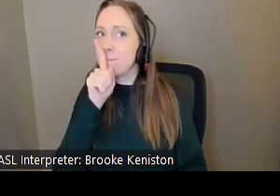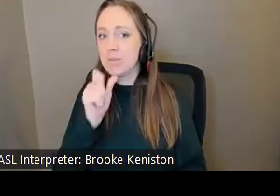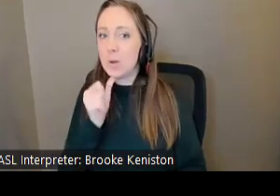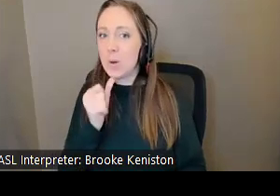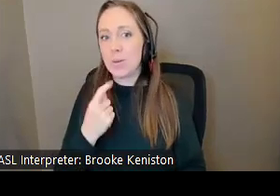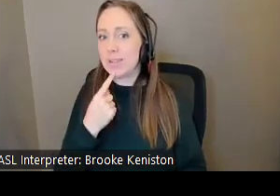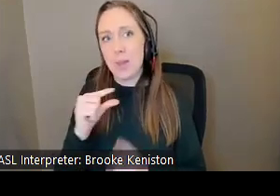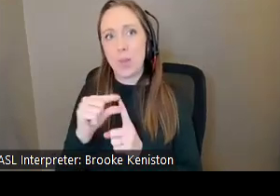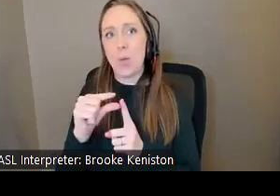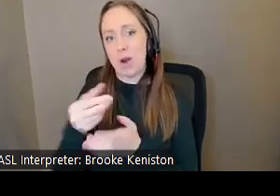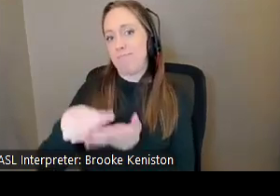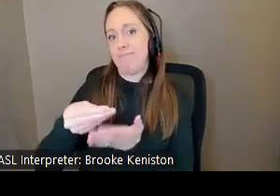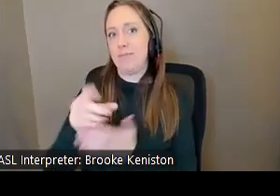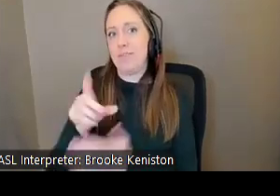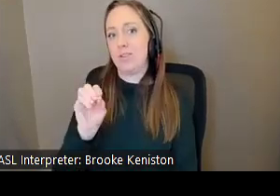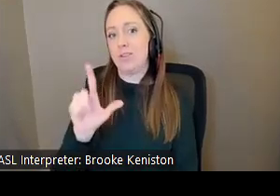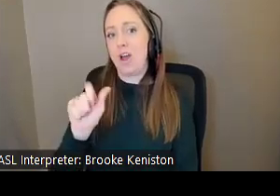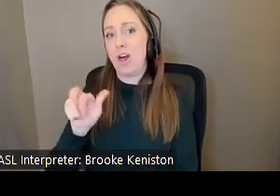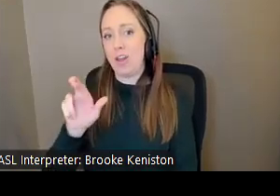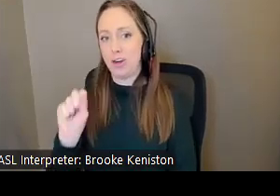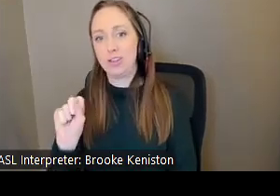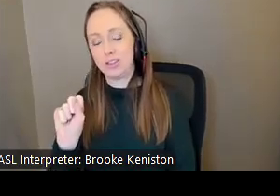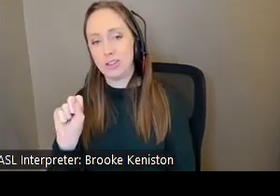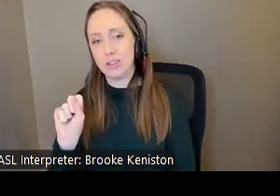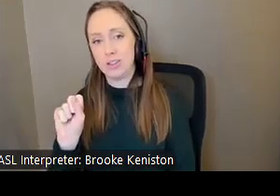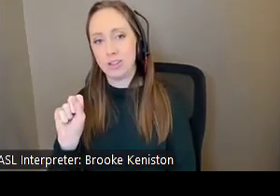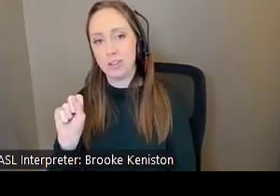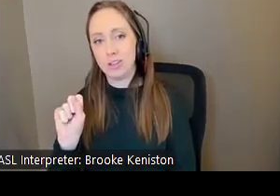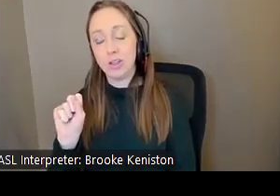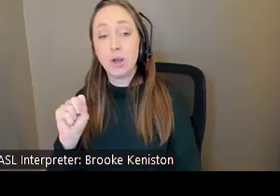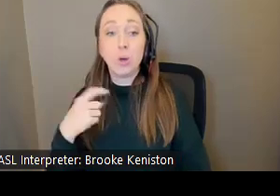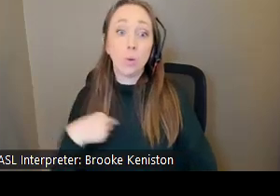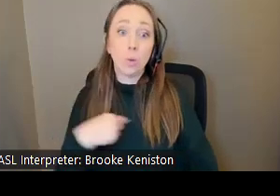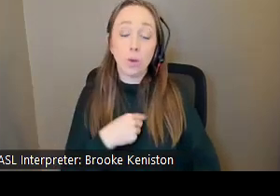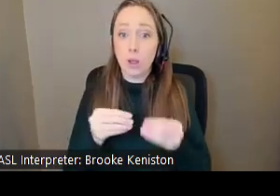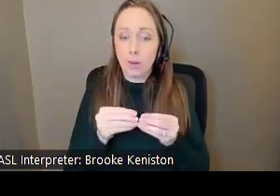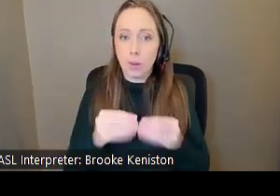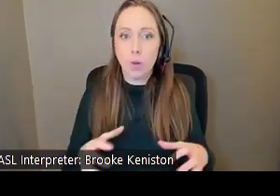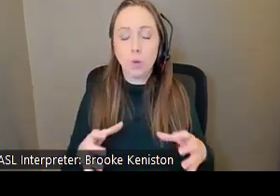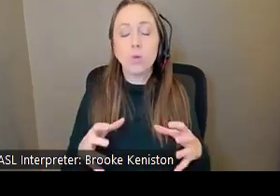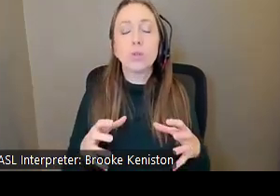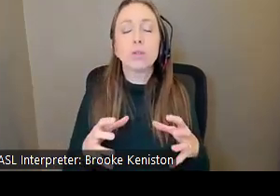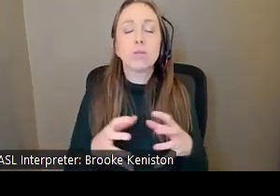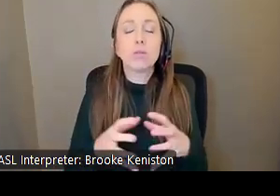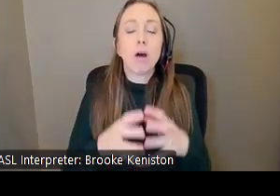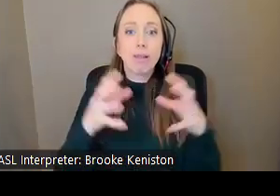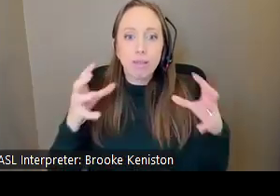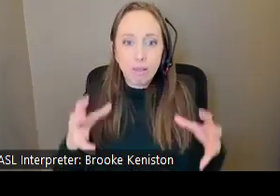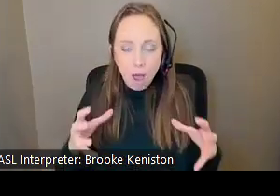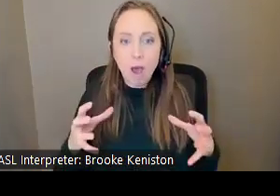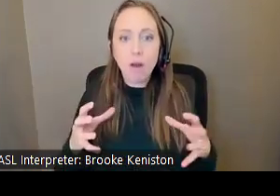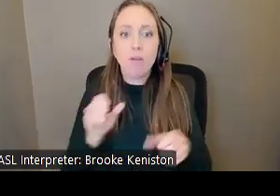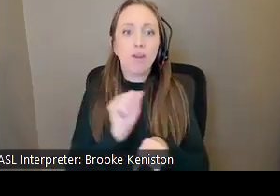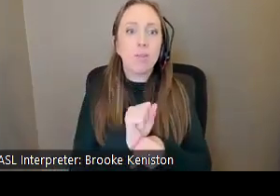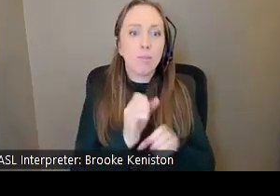turnover, we lose a lot of people to non-integrated positions, which I think is a huge drain on the investments that it